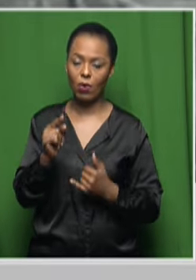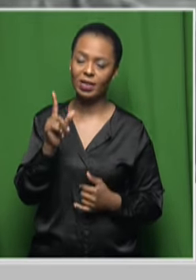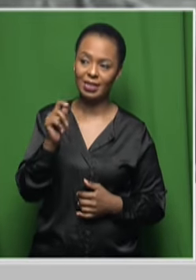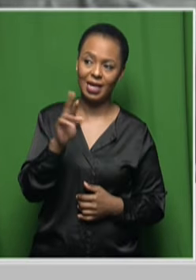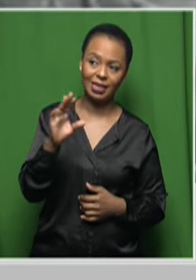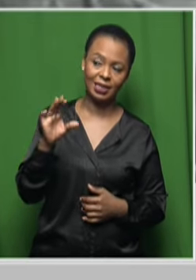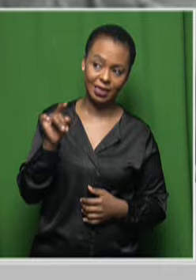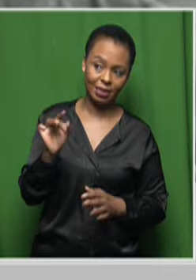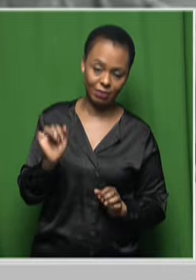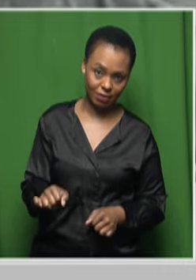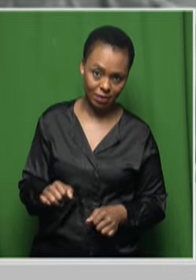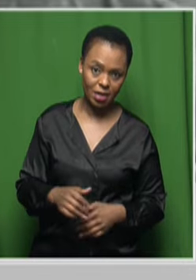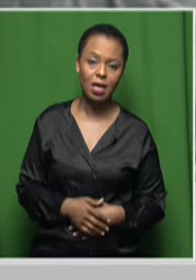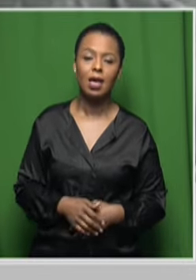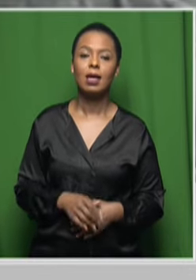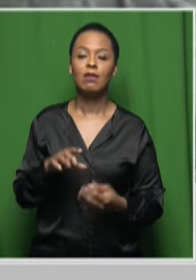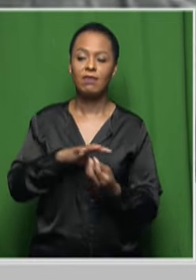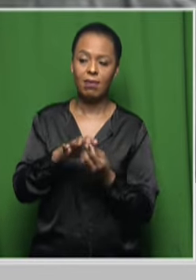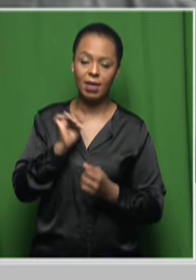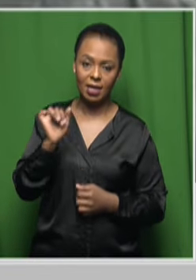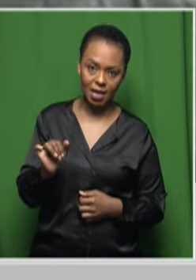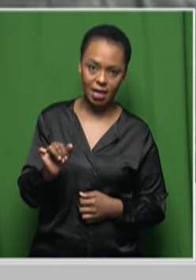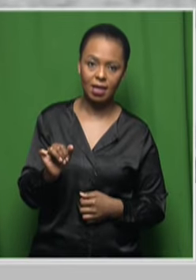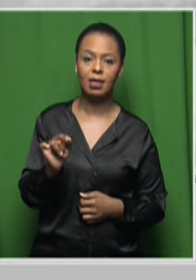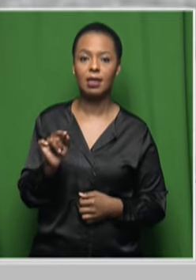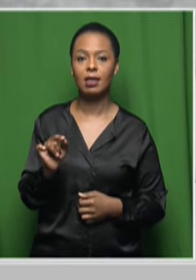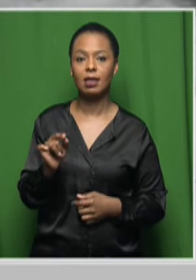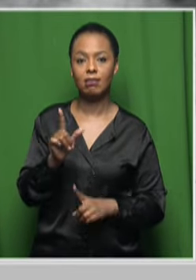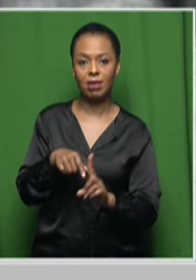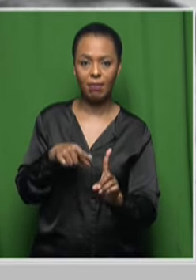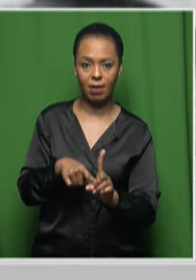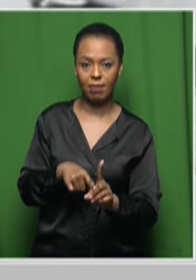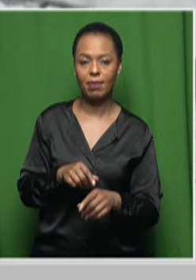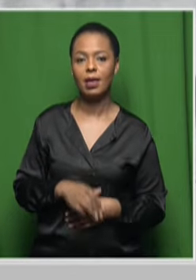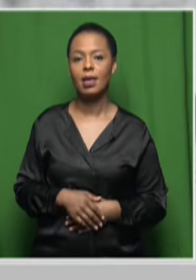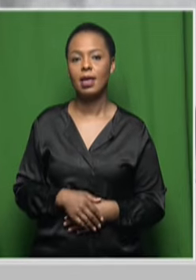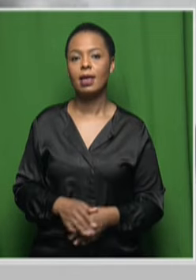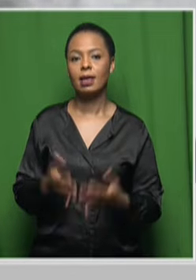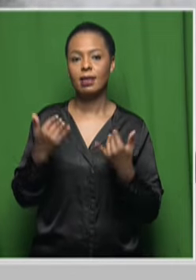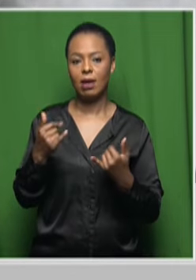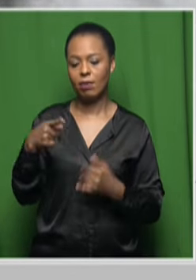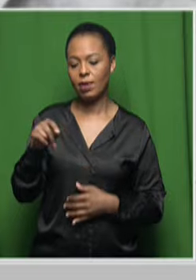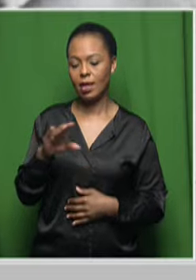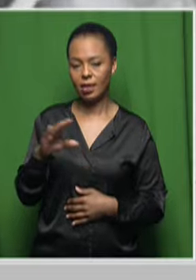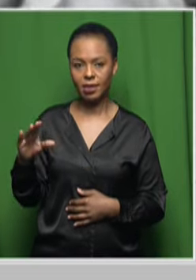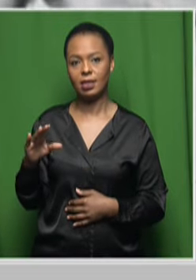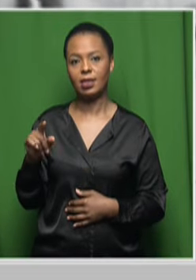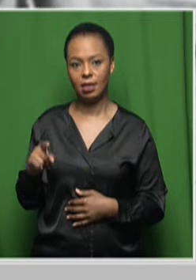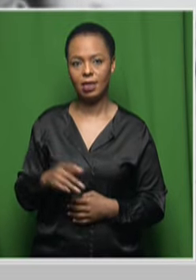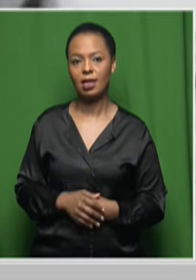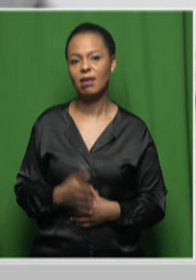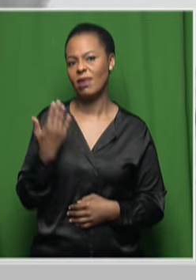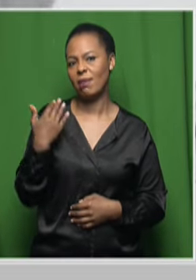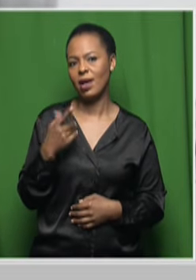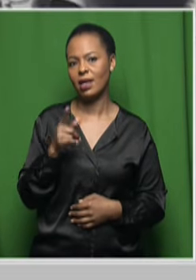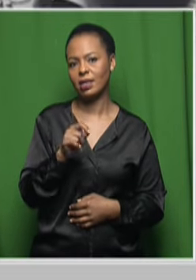and Sobukwe's family and the PAC called for an investigation into his death during the TRC hearings in the